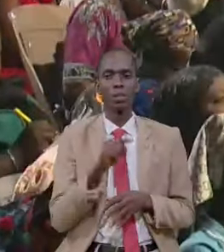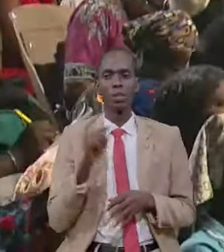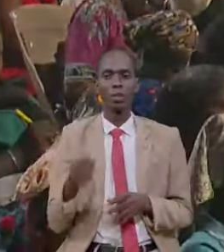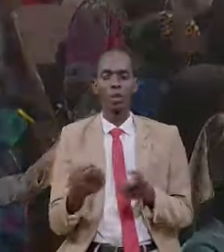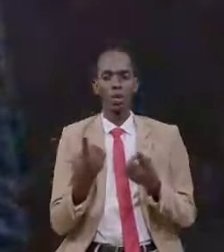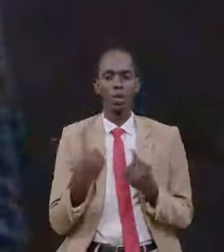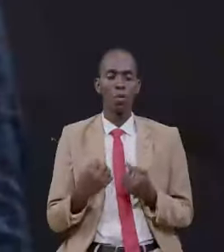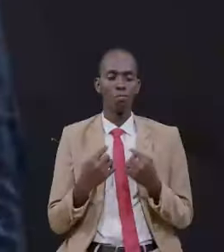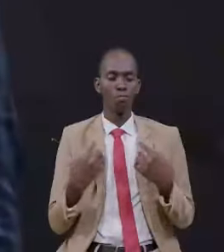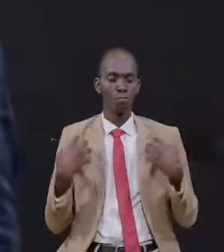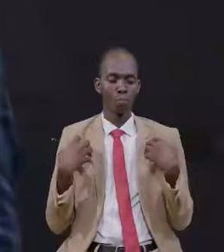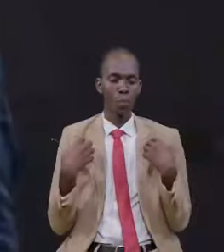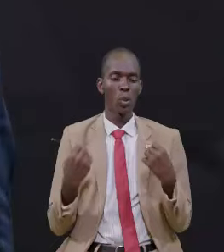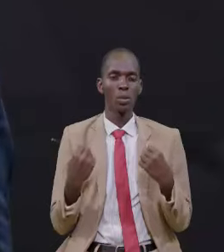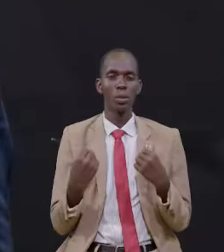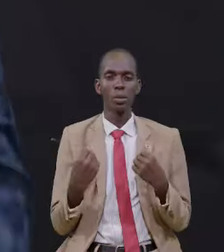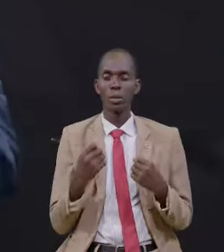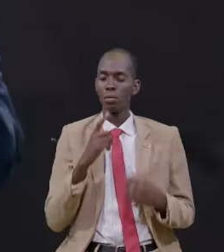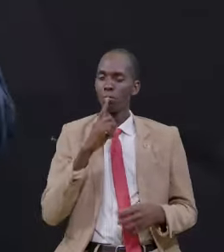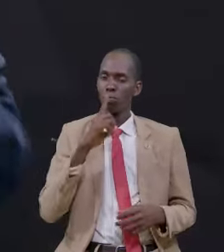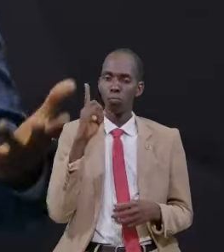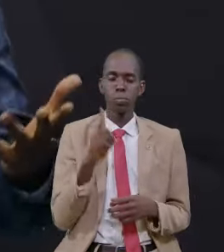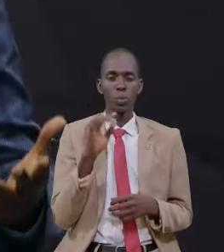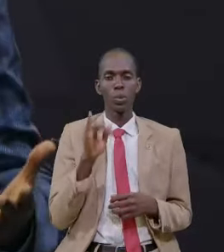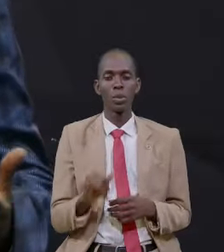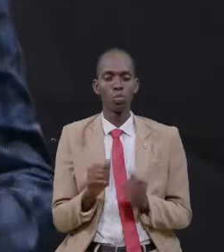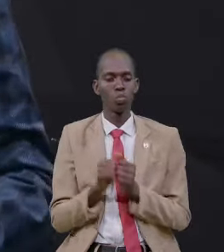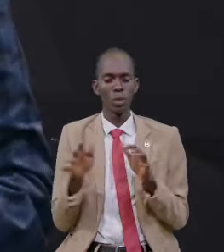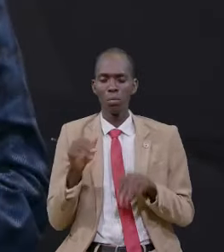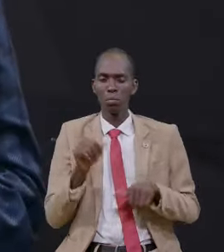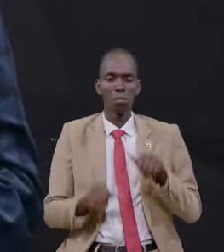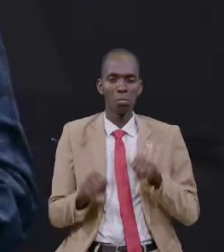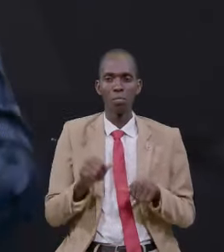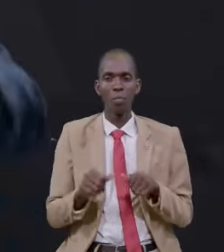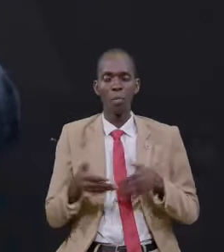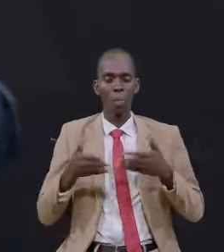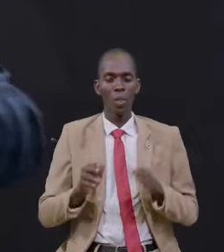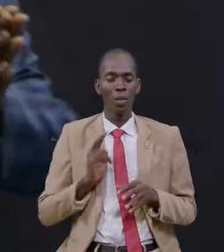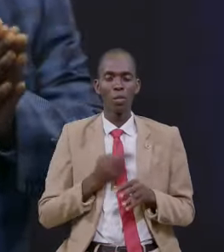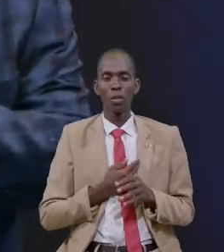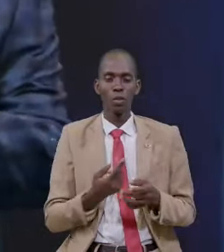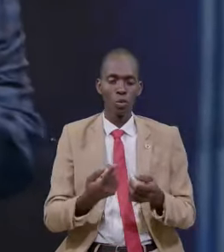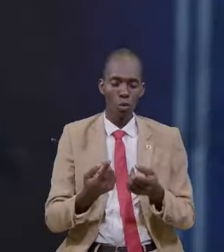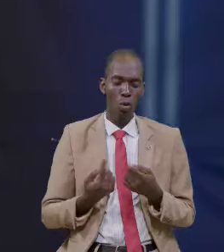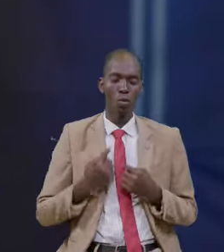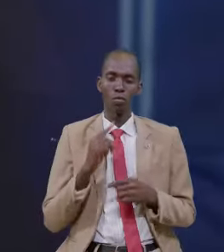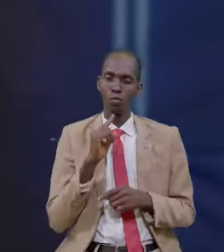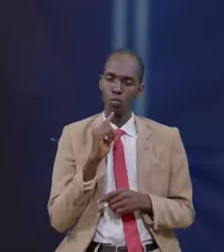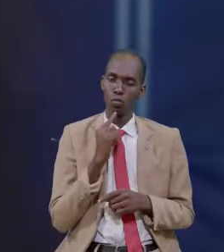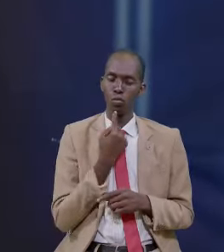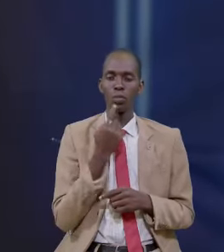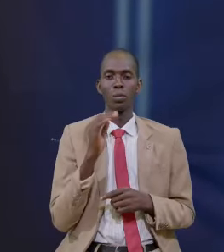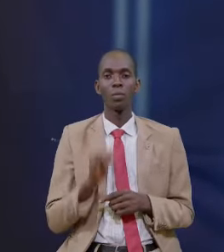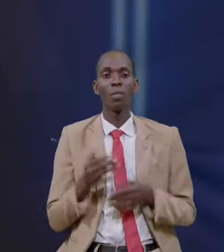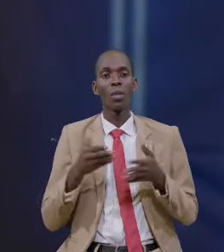boldly, assuredly. Let us all come earnestly. Let us come